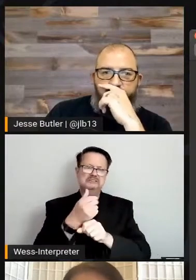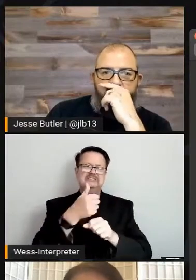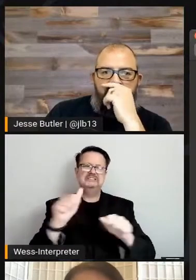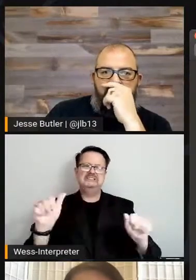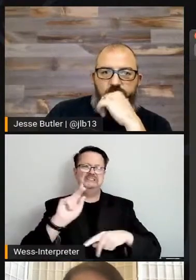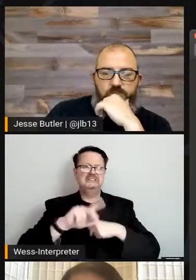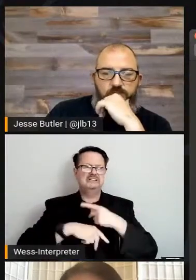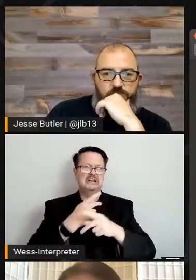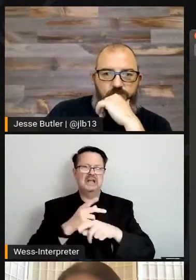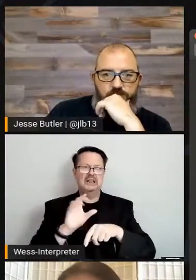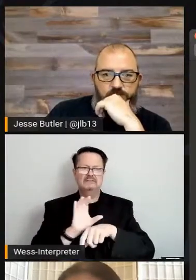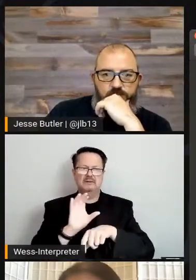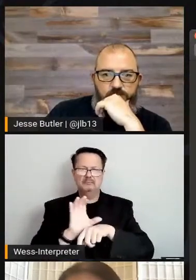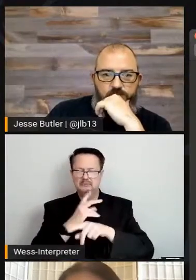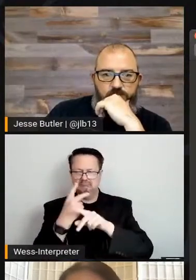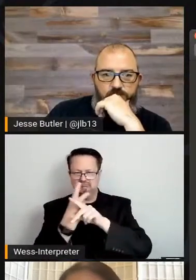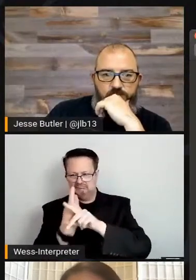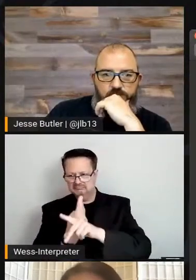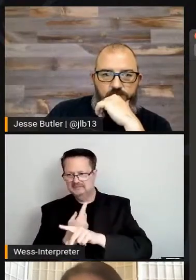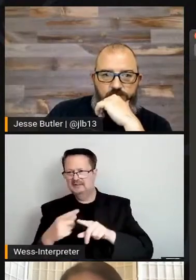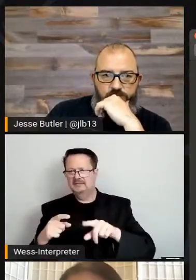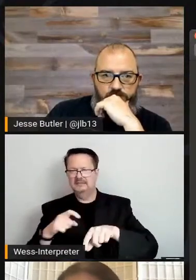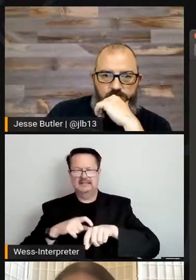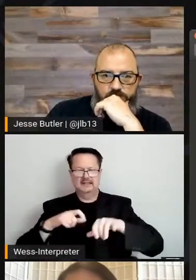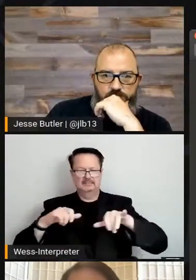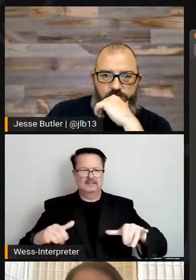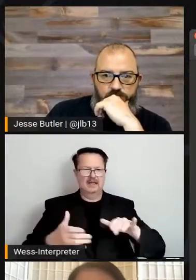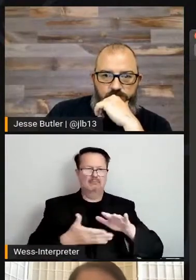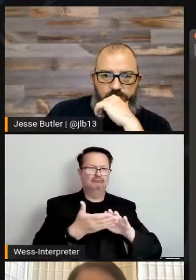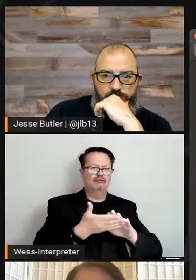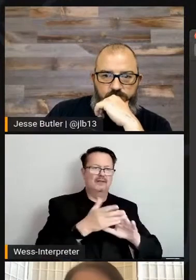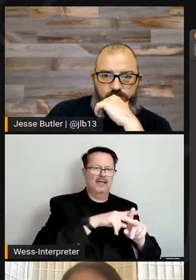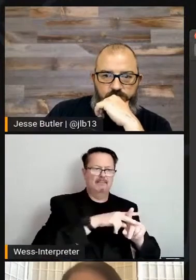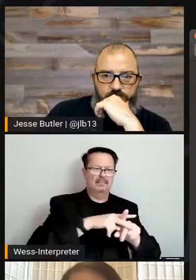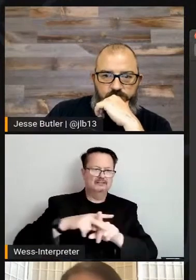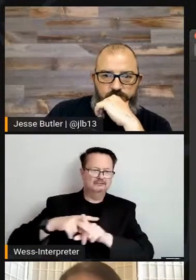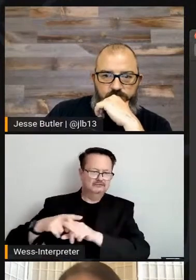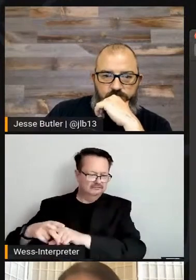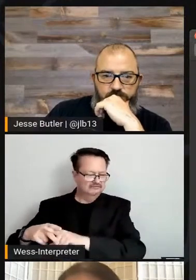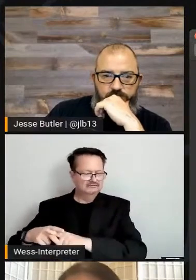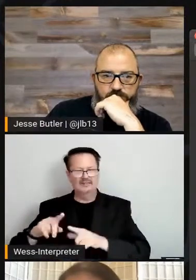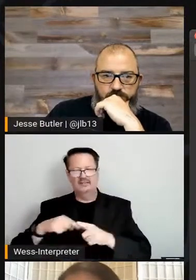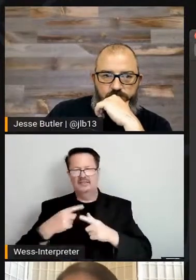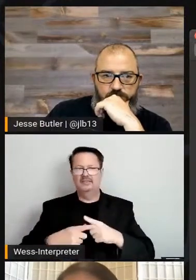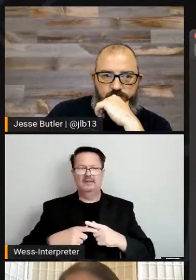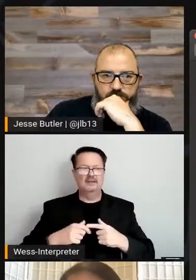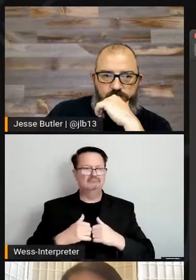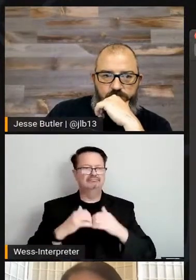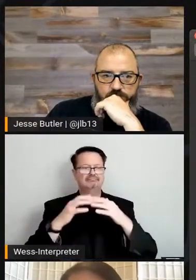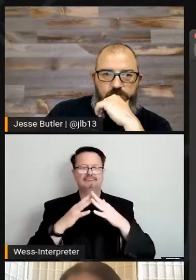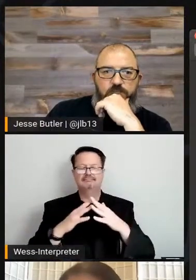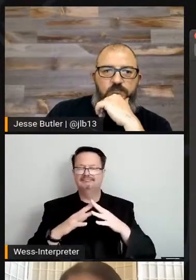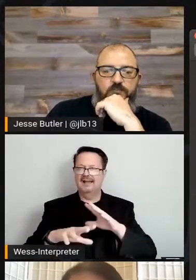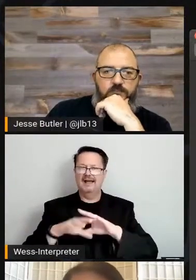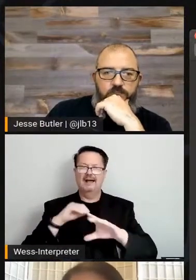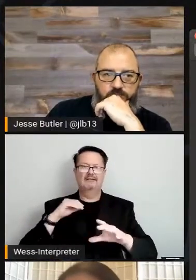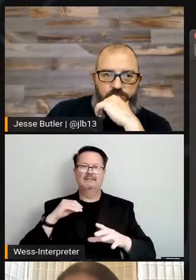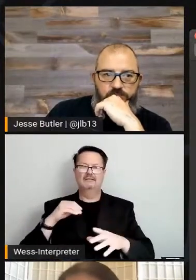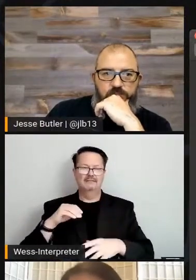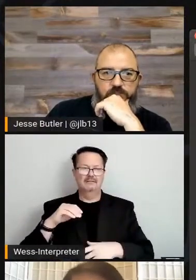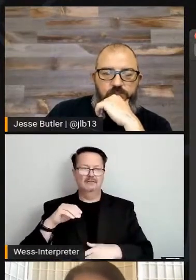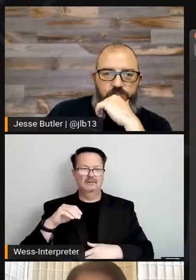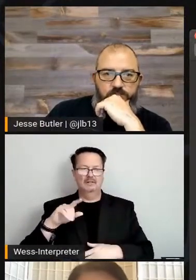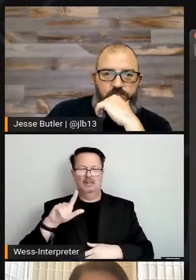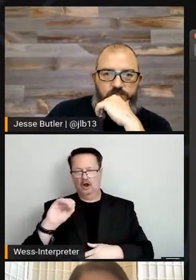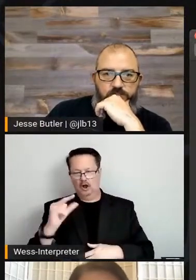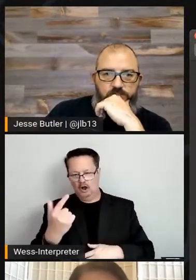compute, and at the same time run your applications and be able to just instrument them out of the box, collect metrics, traces, logs, and be able